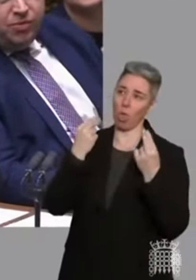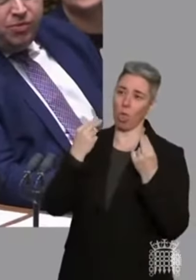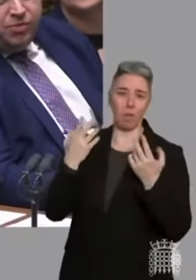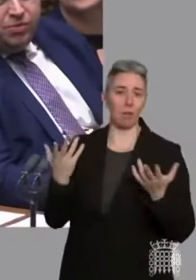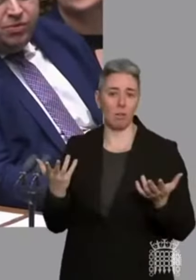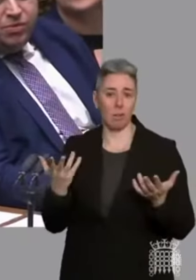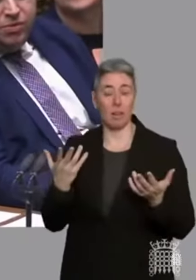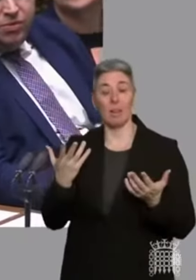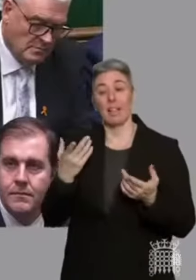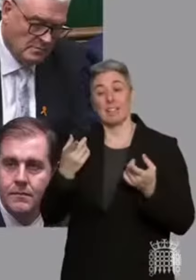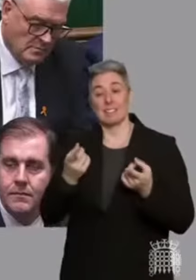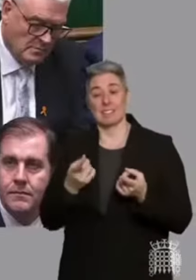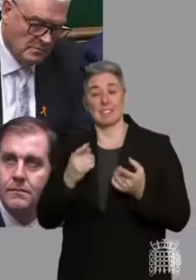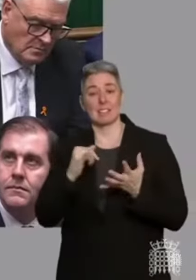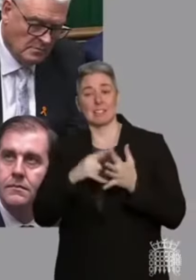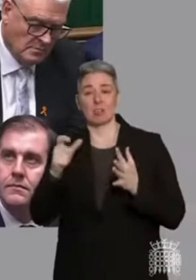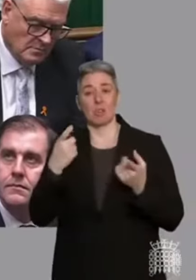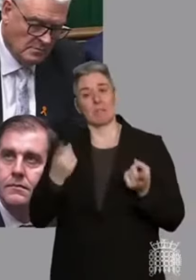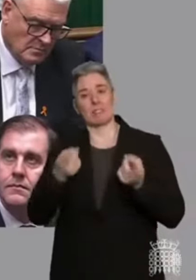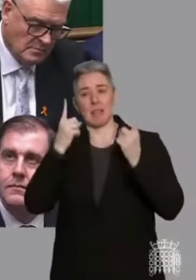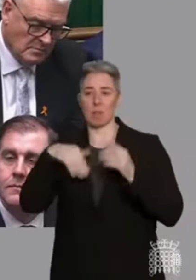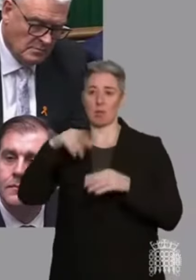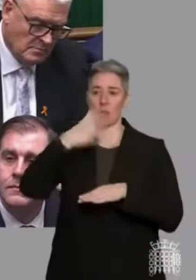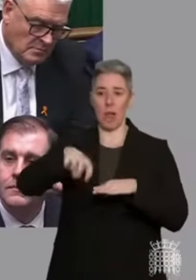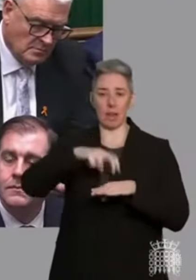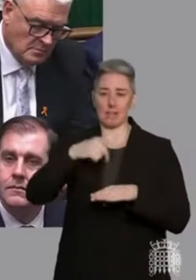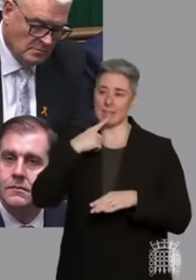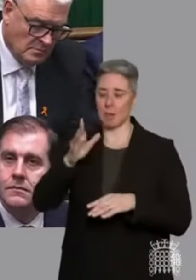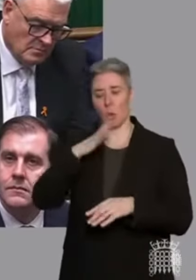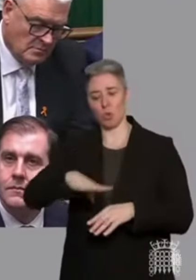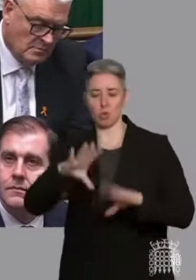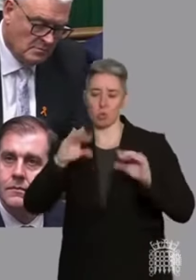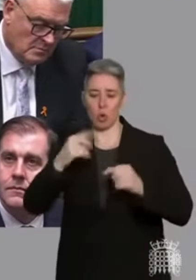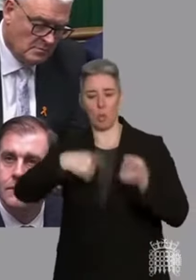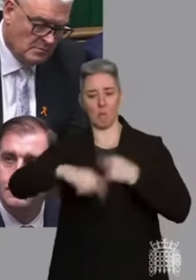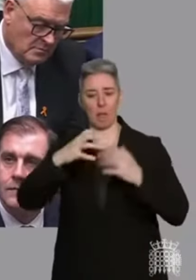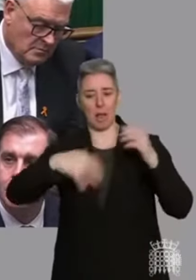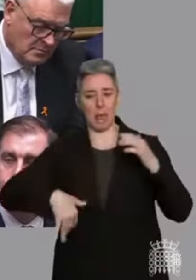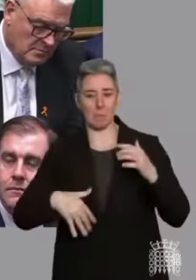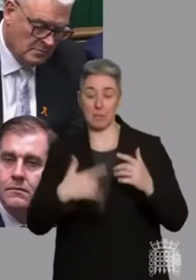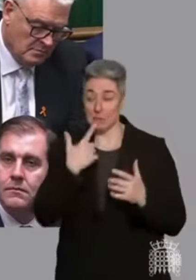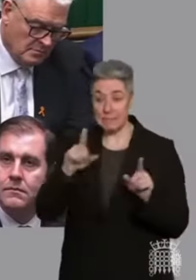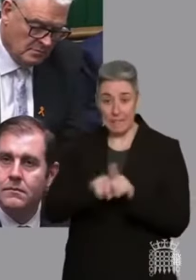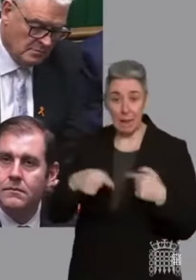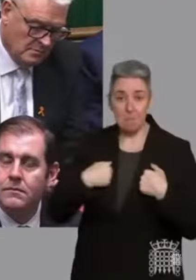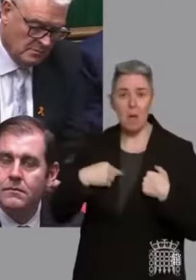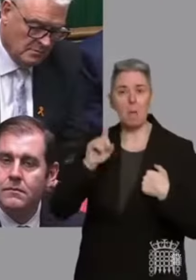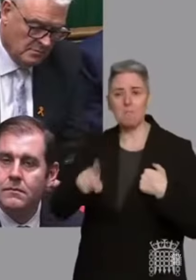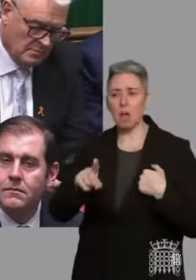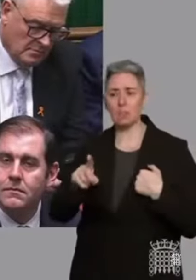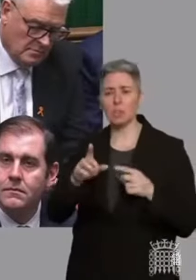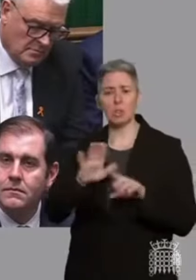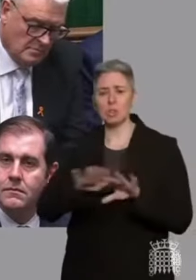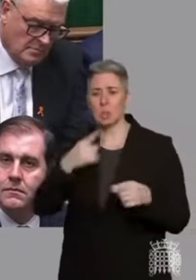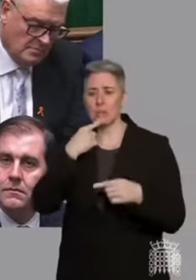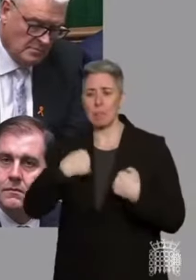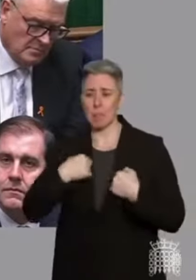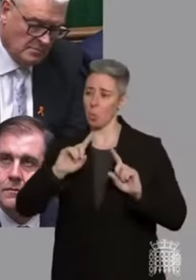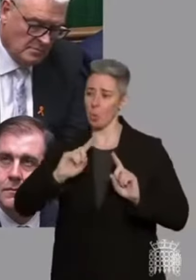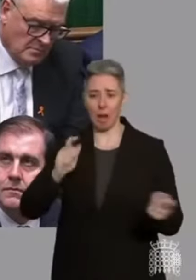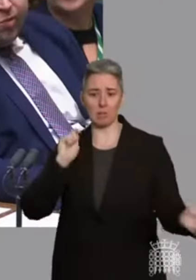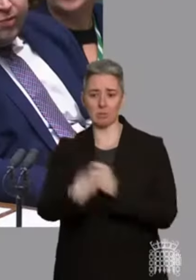do I. But don't then turn round and tell us in Northern Ireland that we can't deliver public service transformation if no steps are taken to stop the collapse.